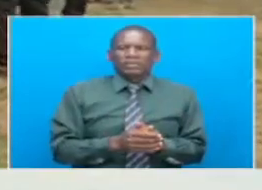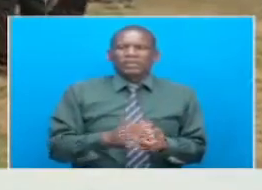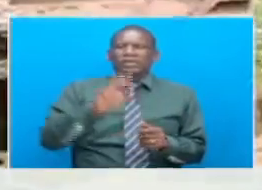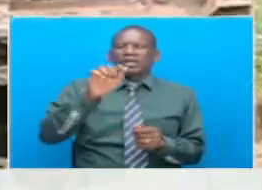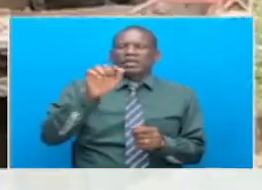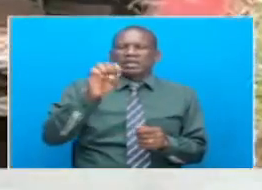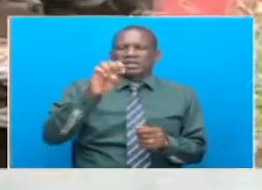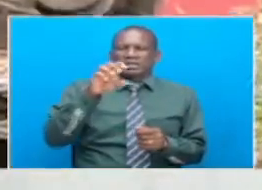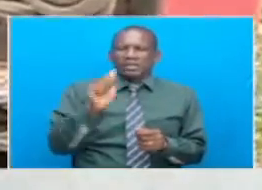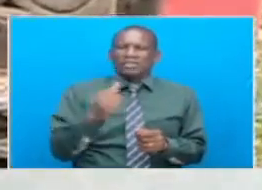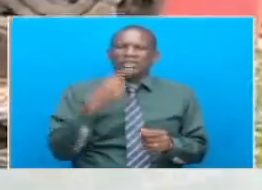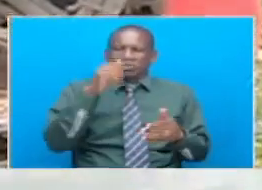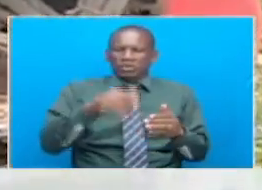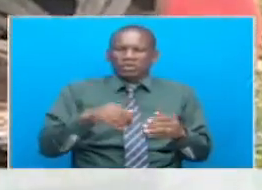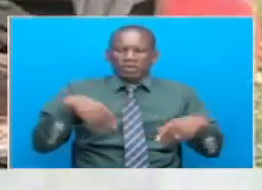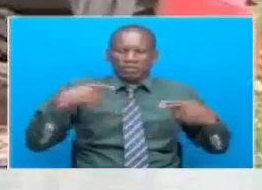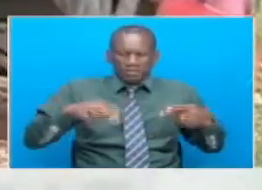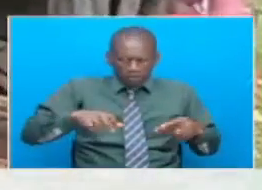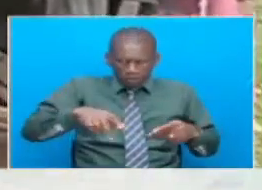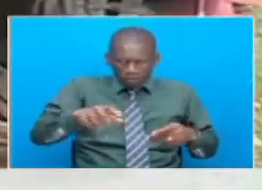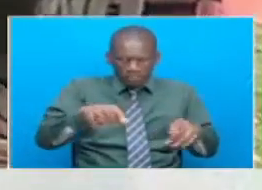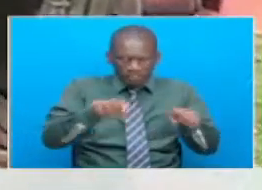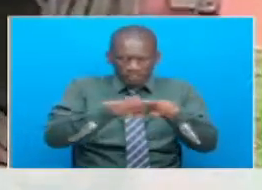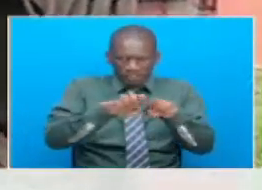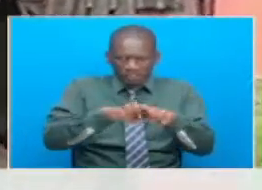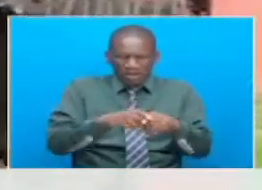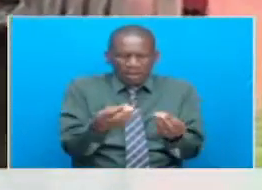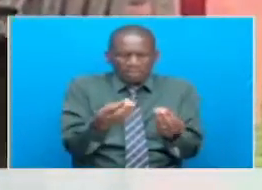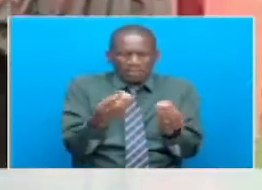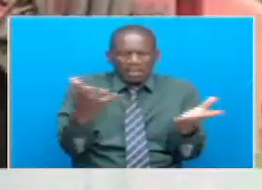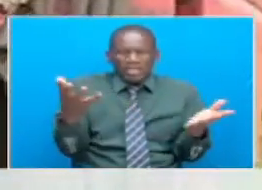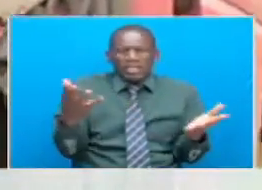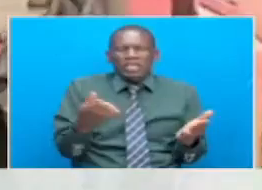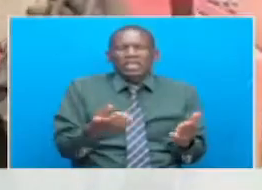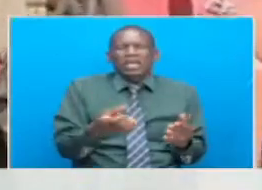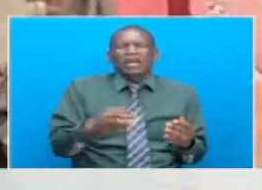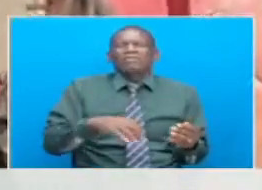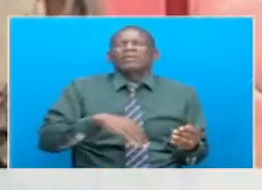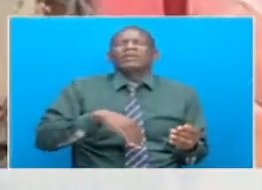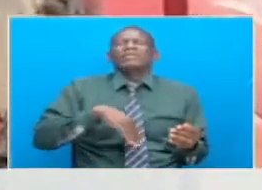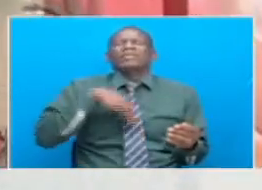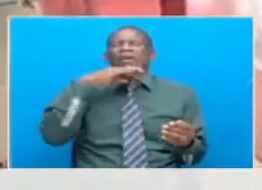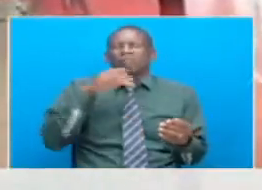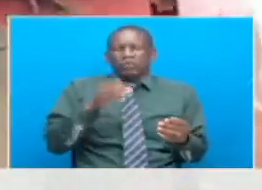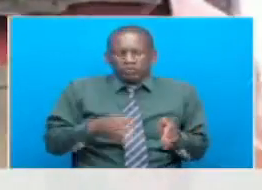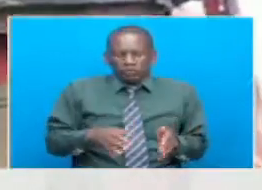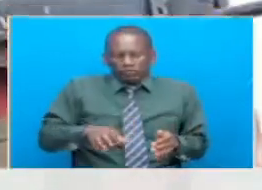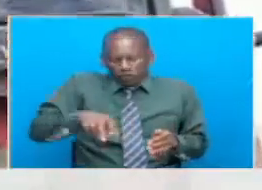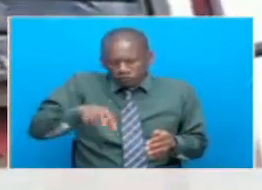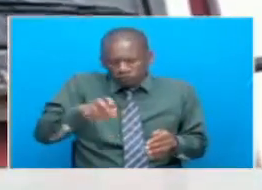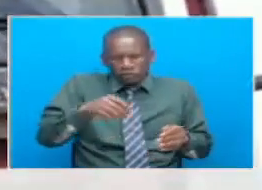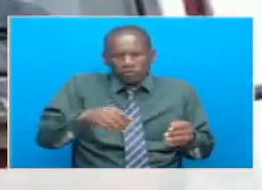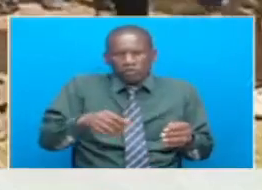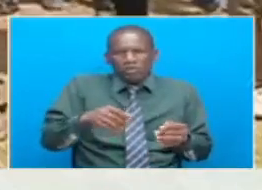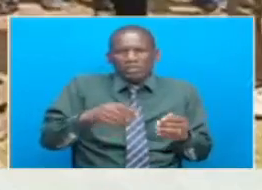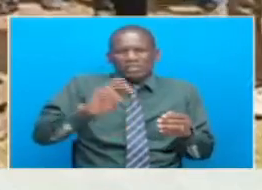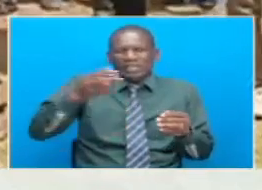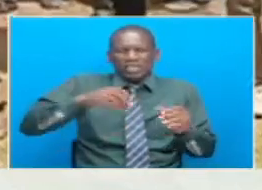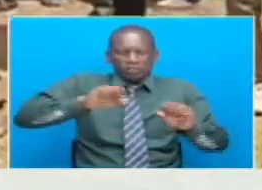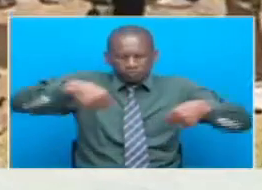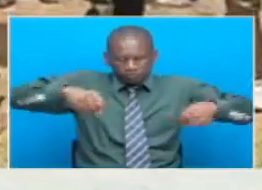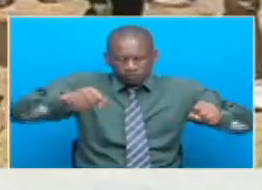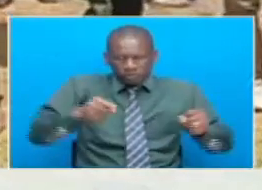NTSA says pedestrians still top the list of their fatalities, followed by motorcyclists.